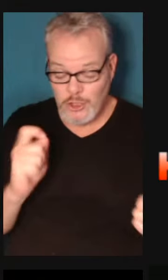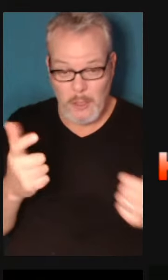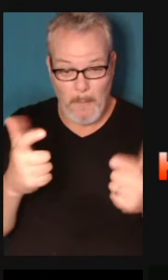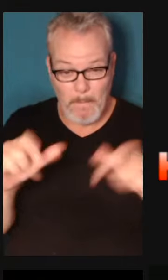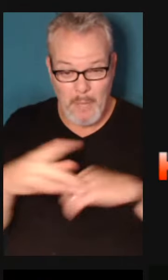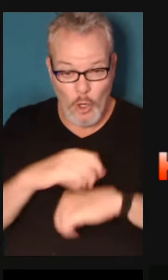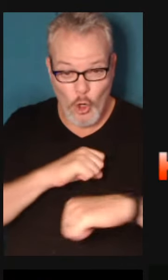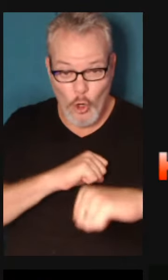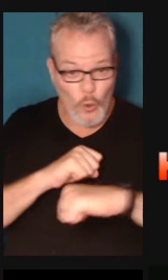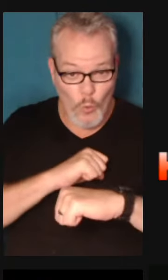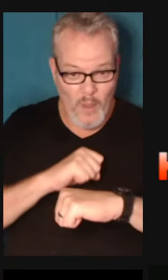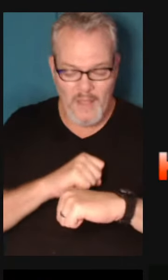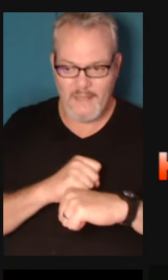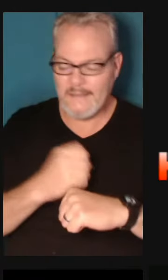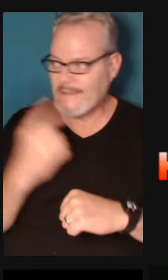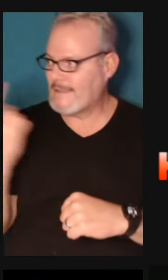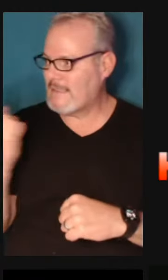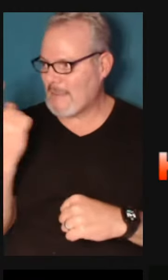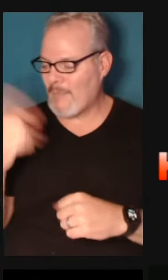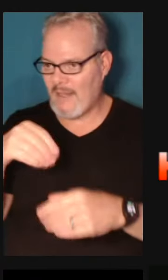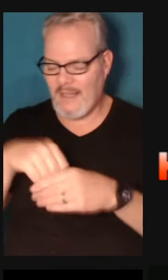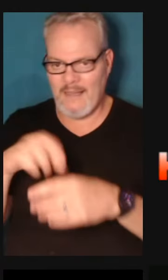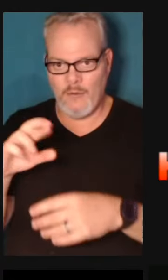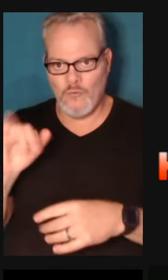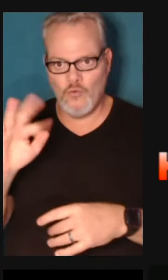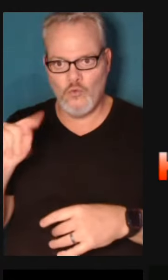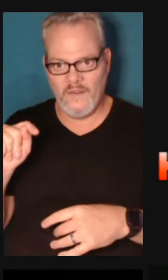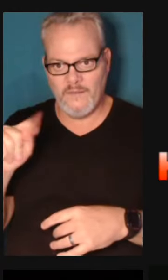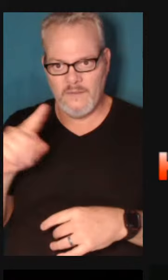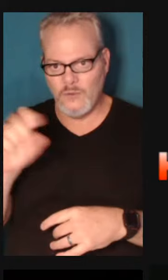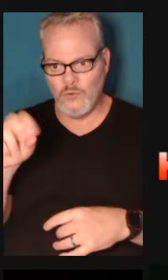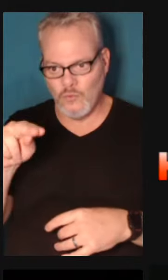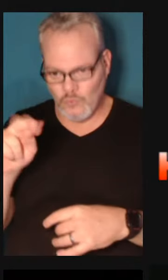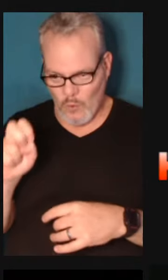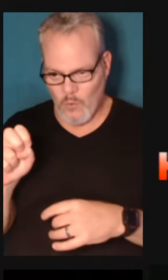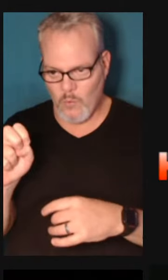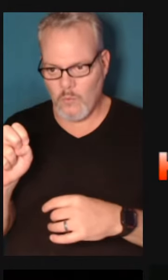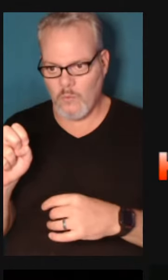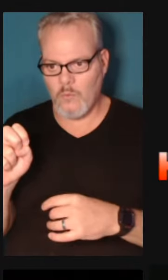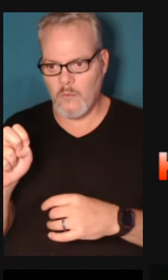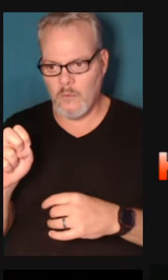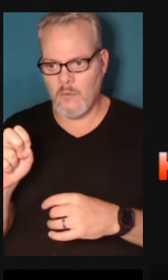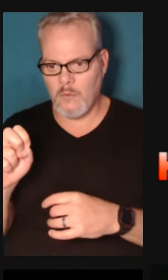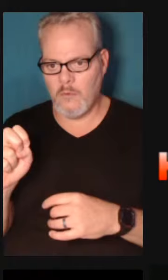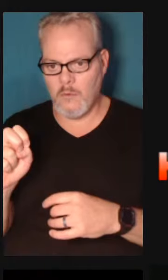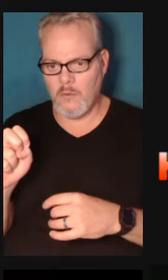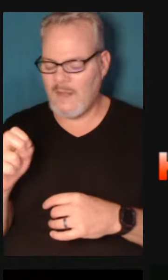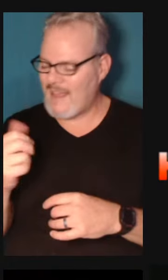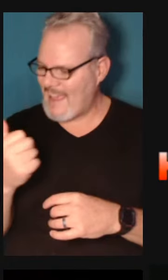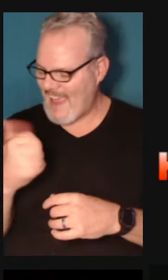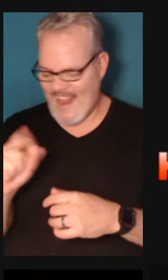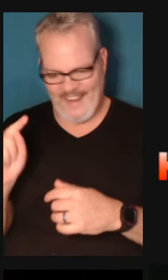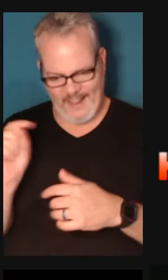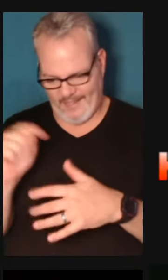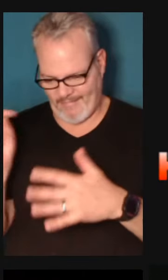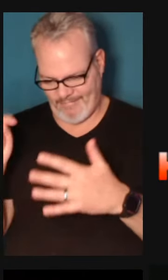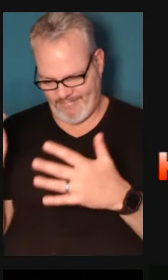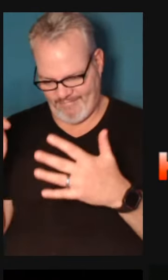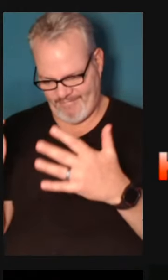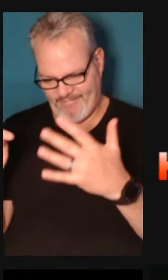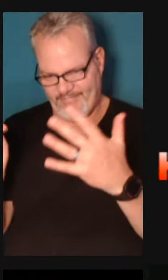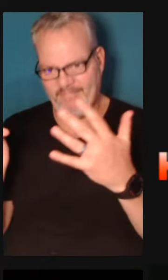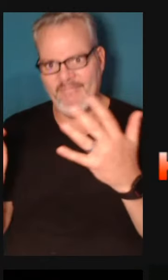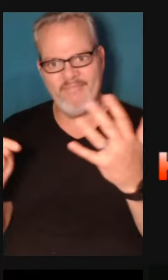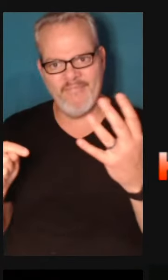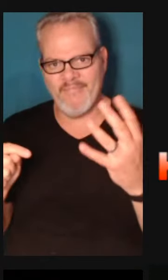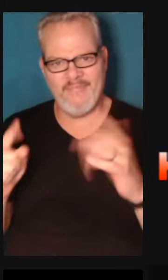rift zone, either one of the rift zones, any number of things we could go from there, right? I kind of keep naming things,